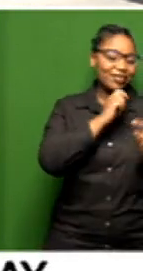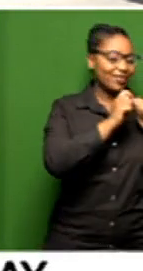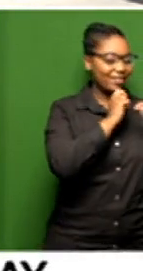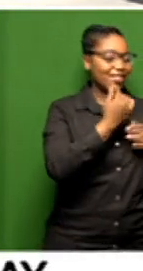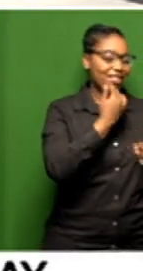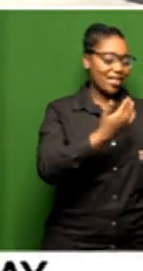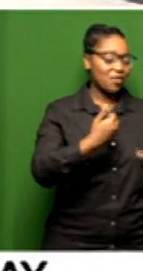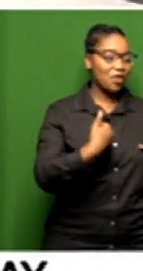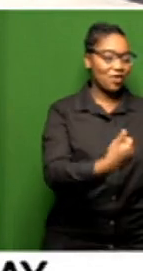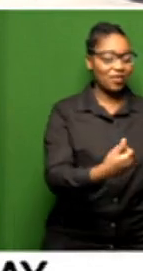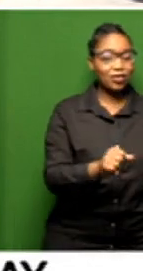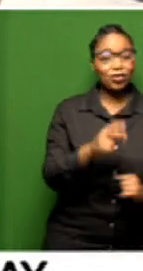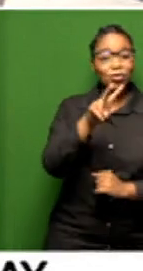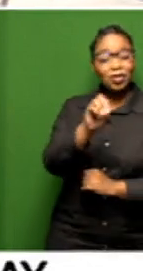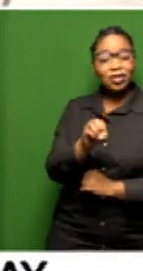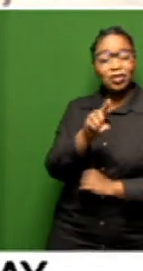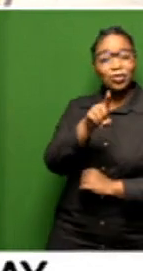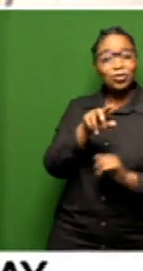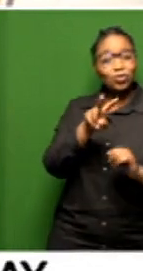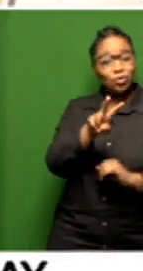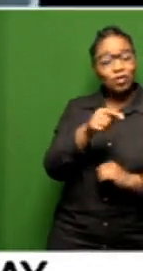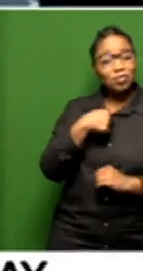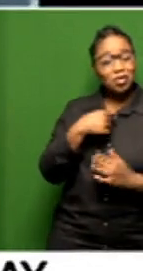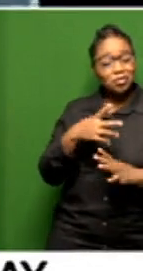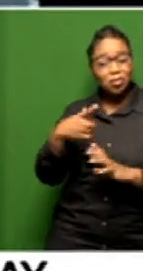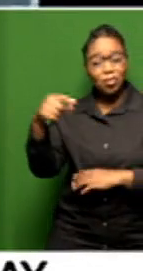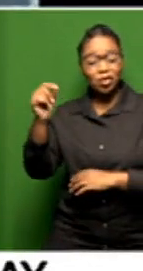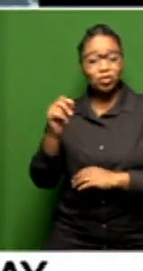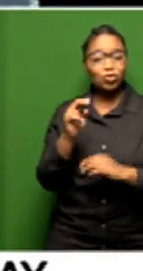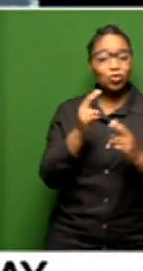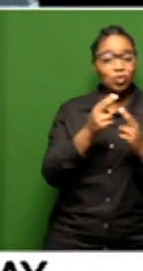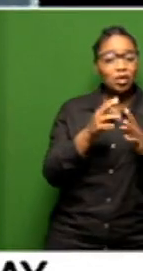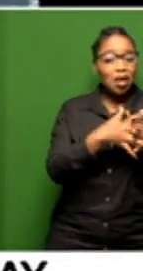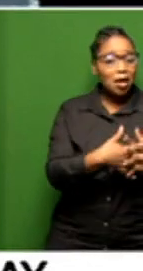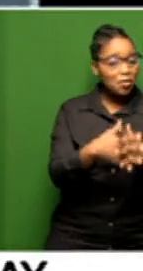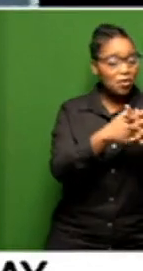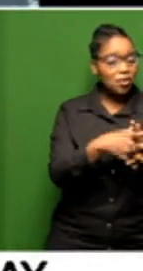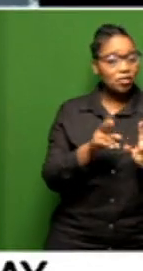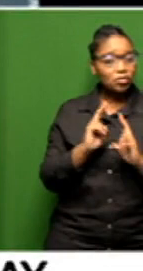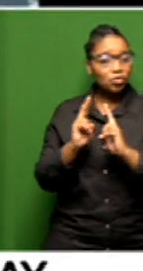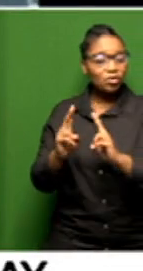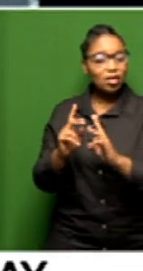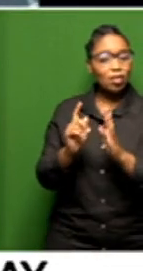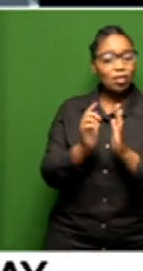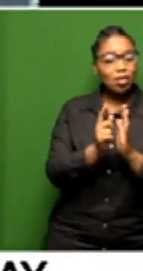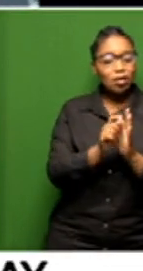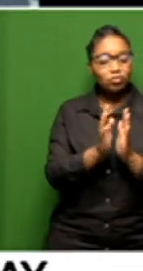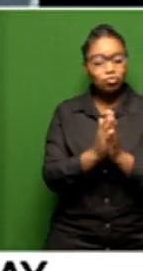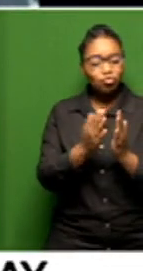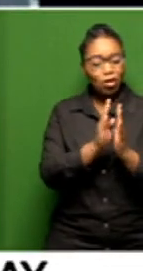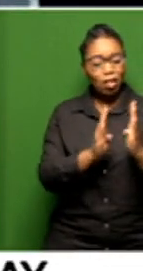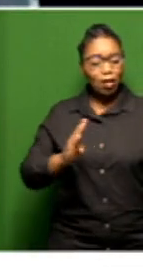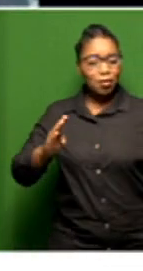here. In 2012, I went to the US. Visited a library because I was interested in